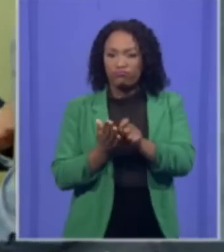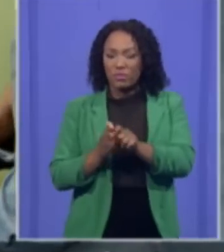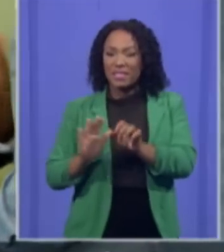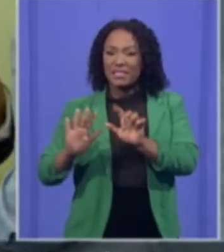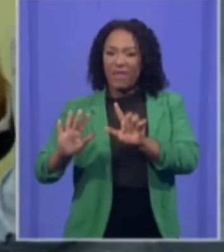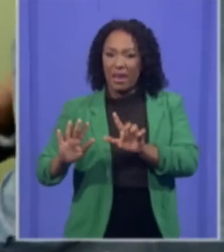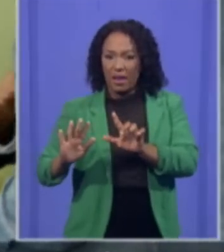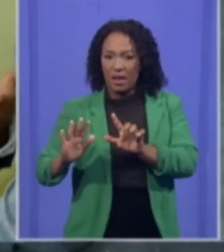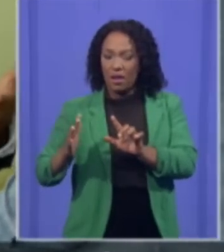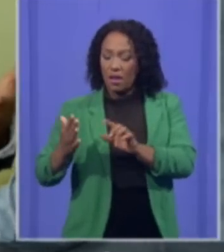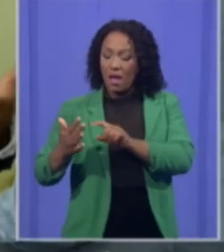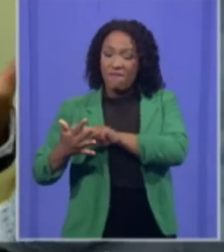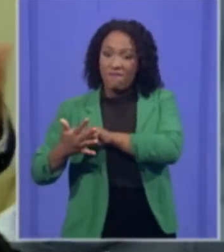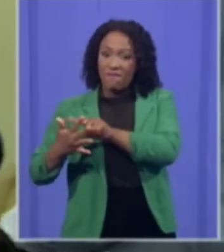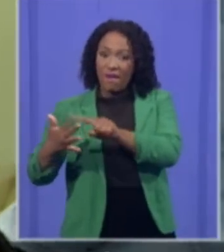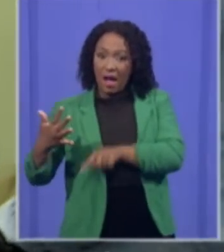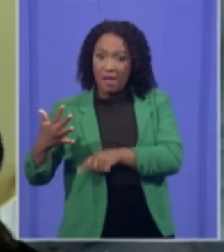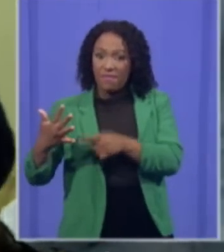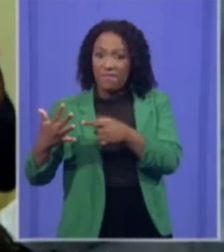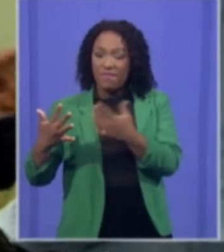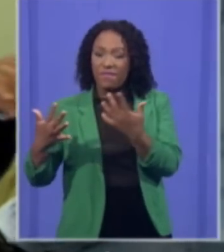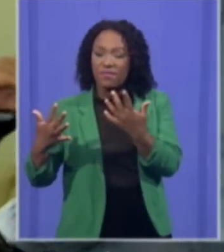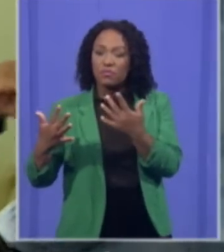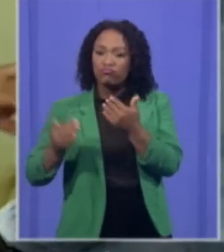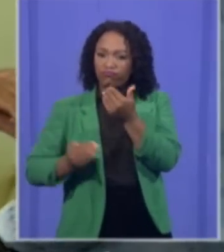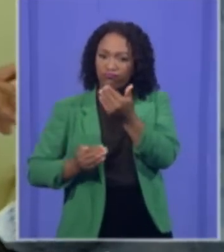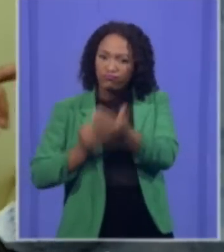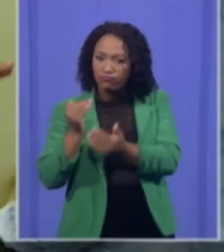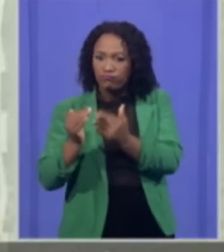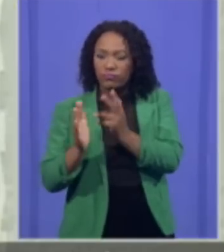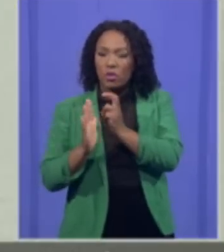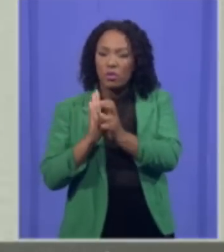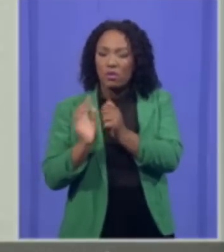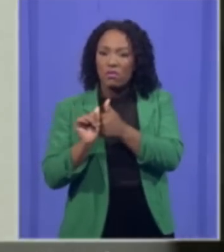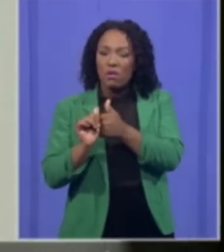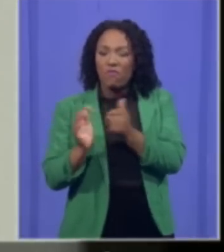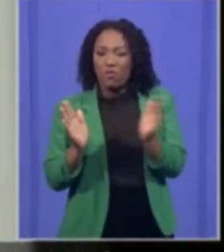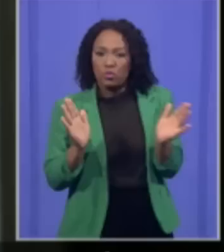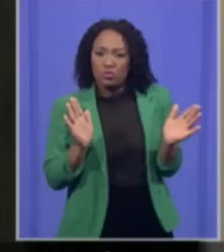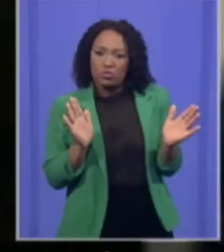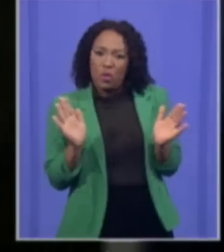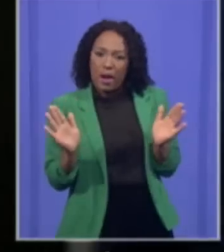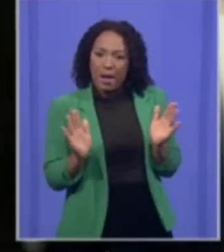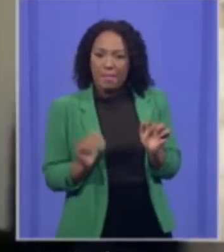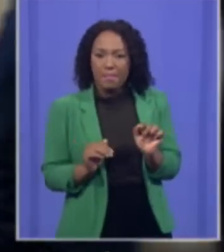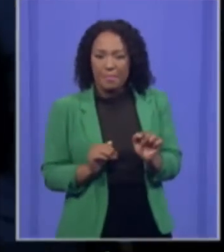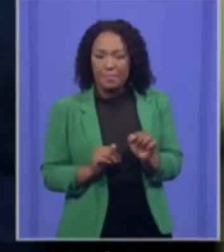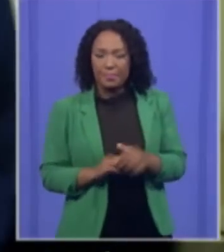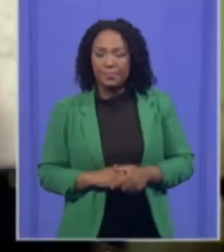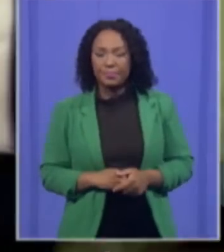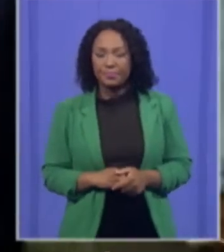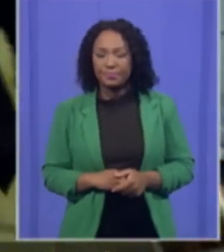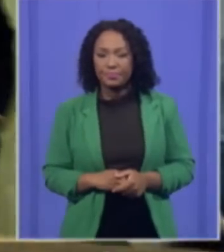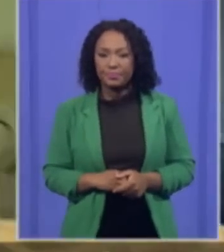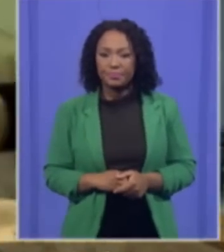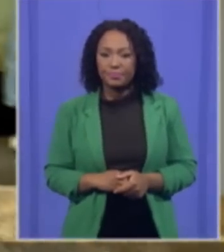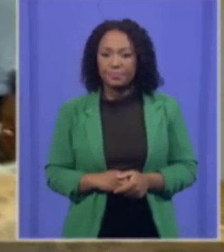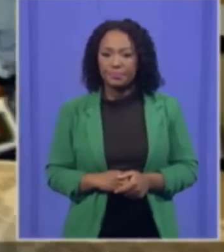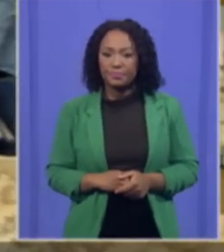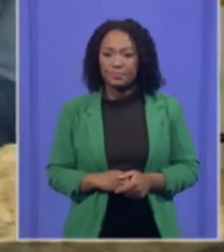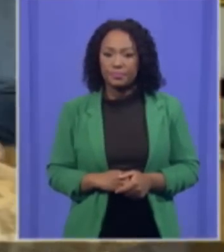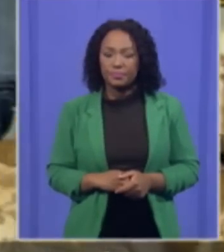tša gona di bolela ka tshepedišo e botse kgweding ya maotong. Sfiso Ramara wa ditaba